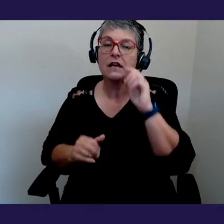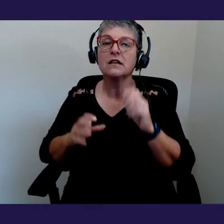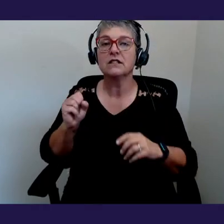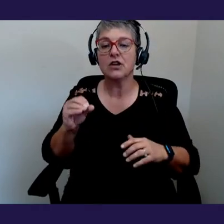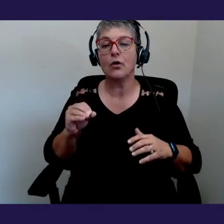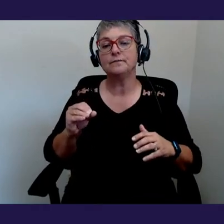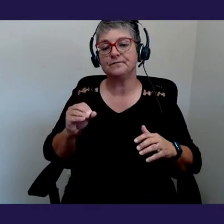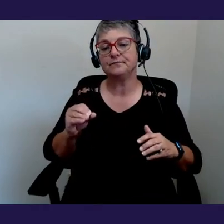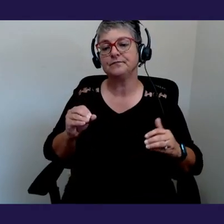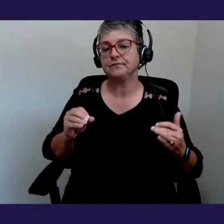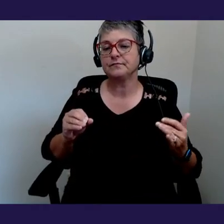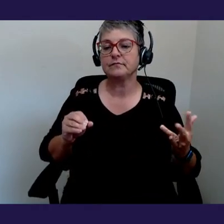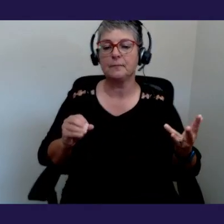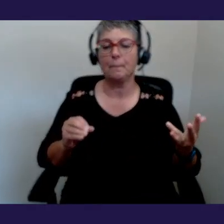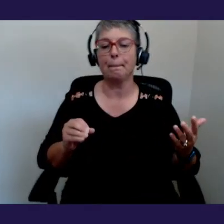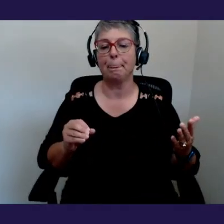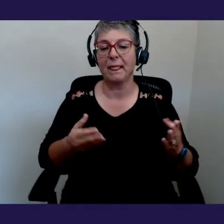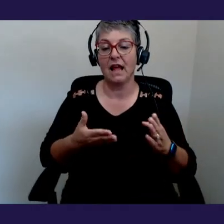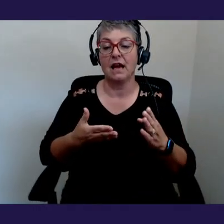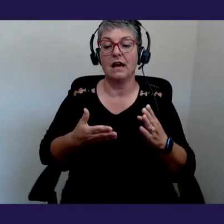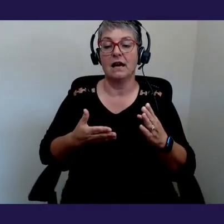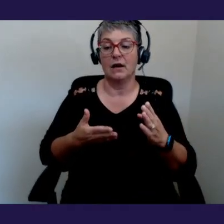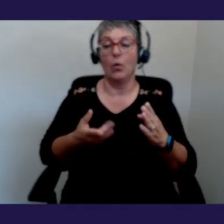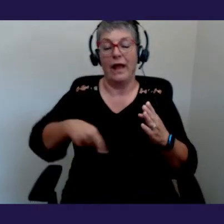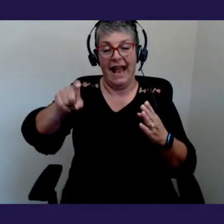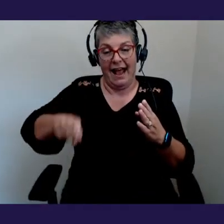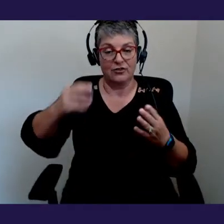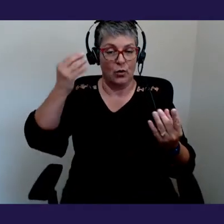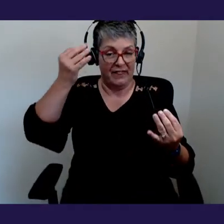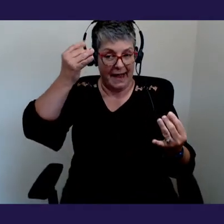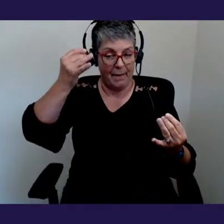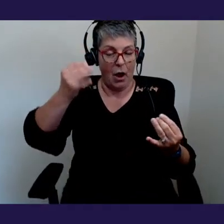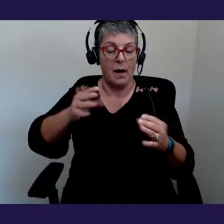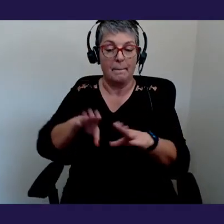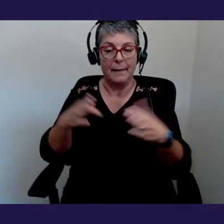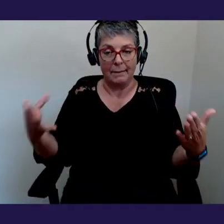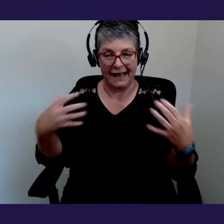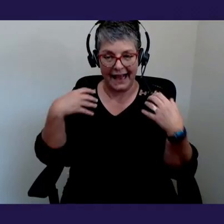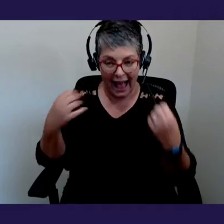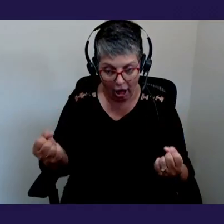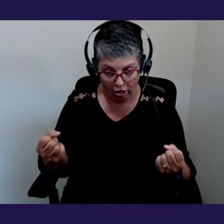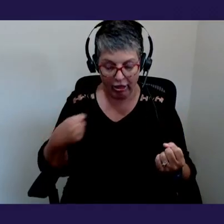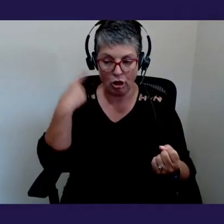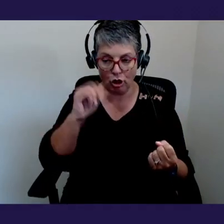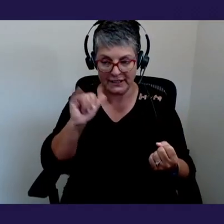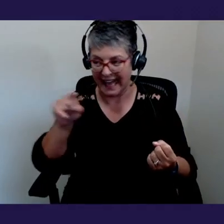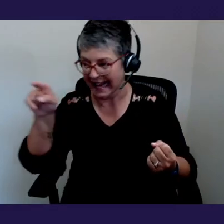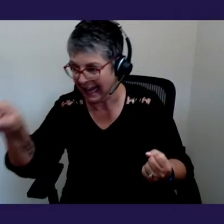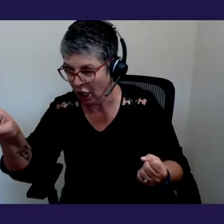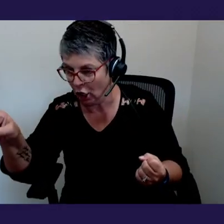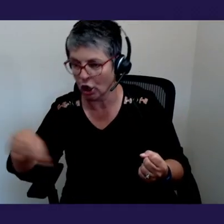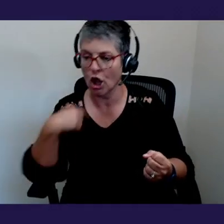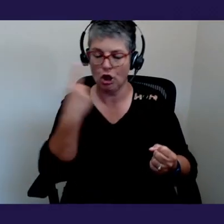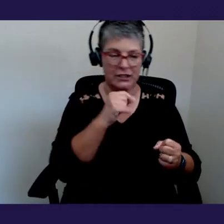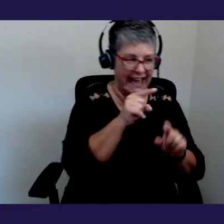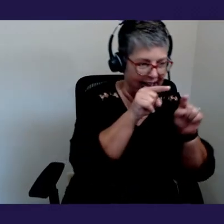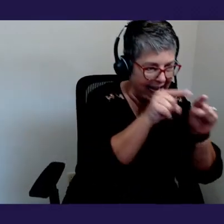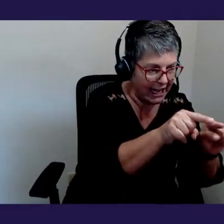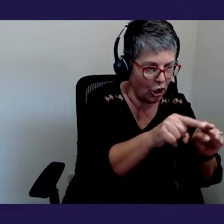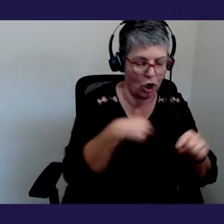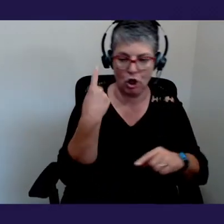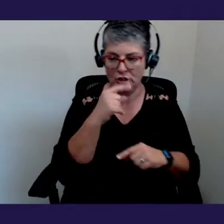for the profession where we need to think about what does public health look like in different locations? How can we more effectively train and serve,